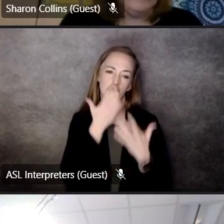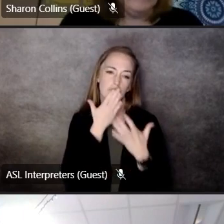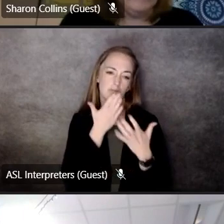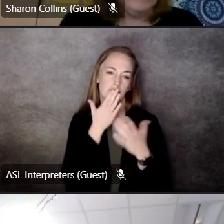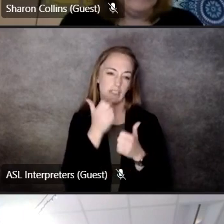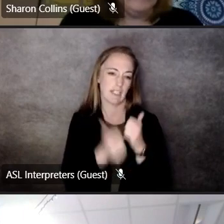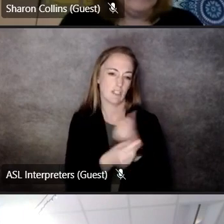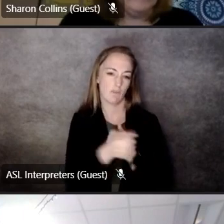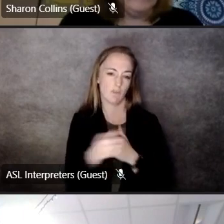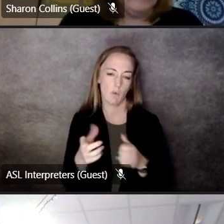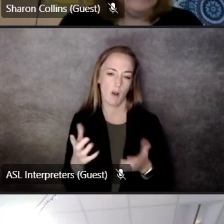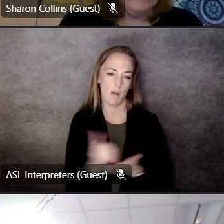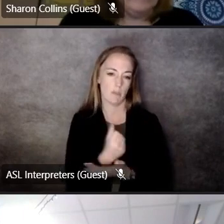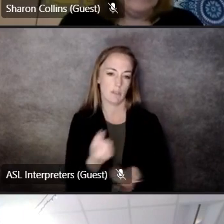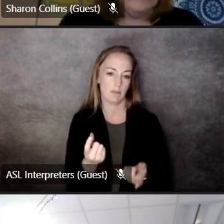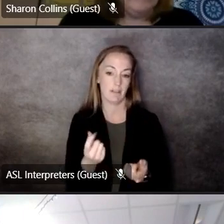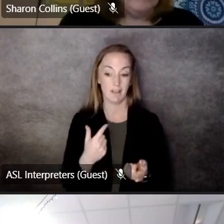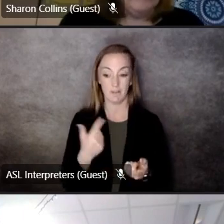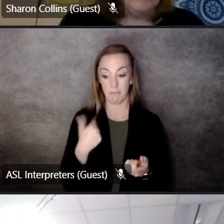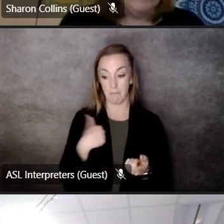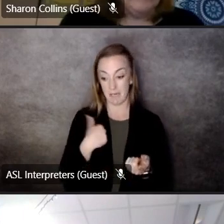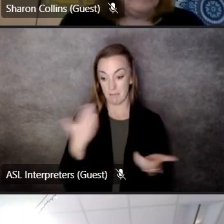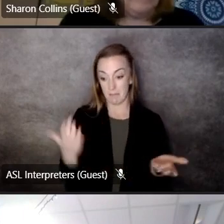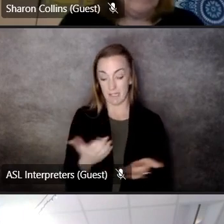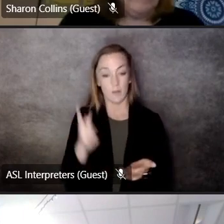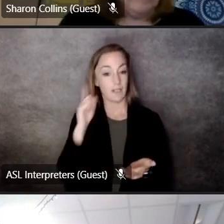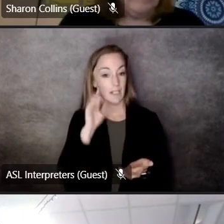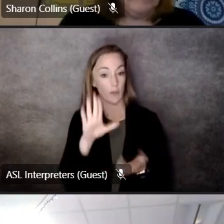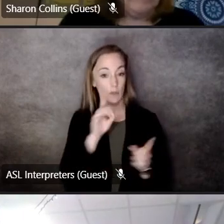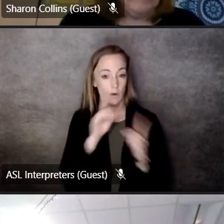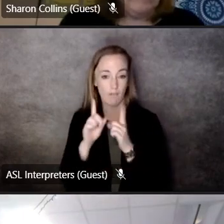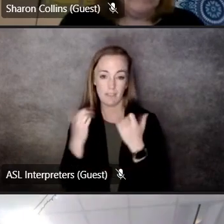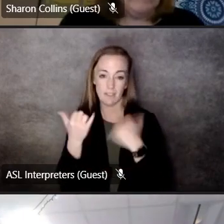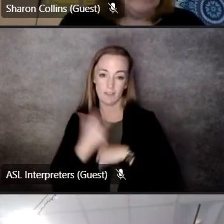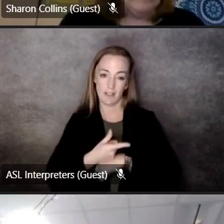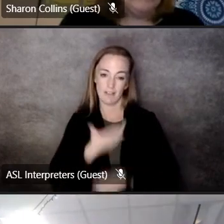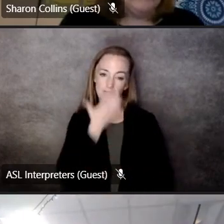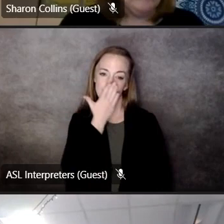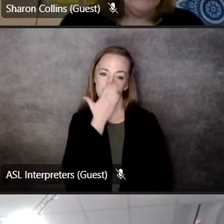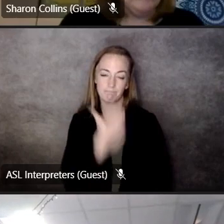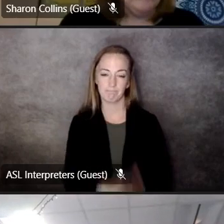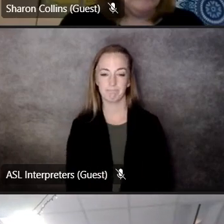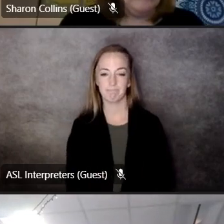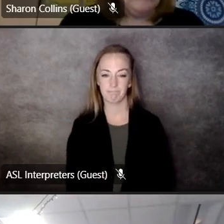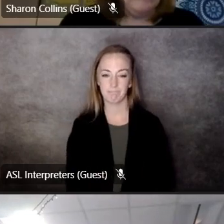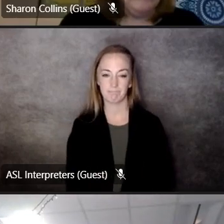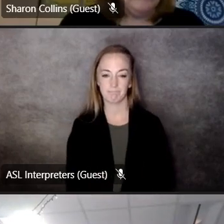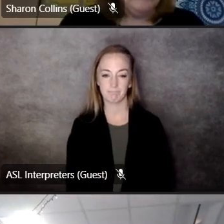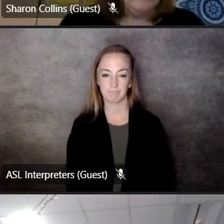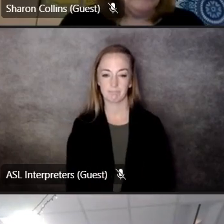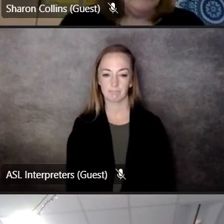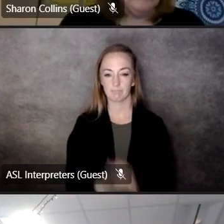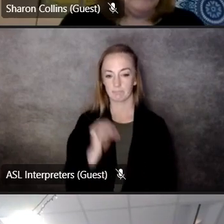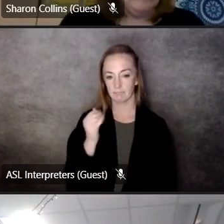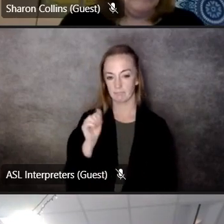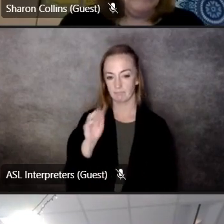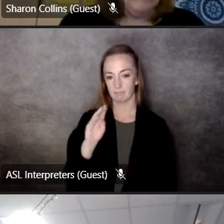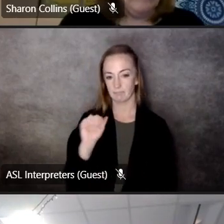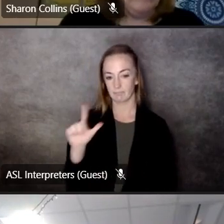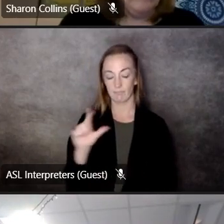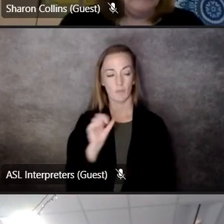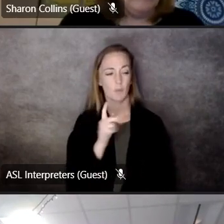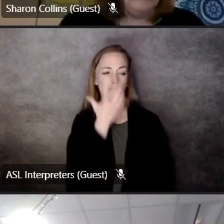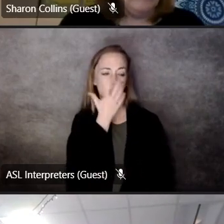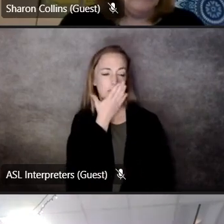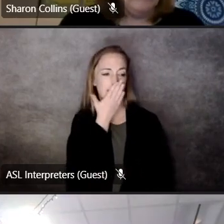here and listen to your conversation today. Awesome. Thank you so much, Dr. Darnell. We appreciate